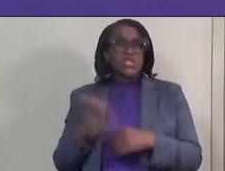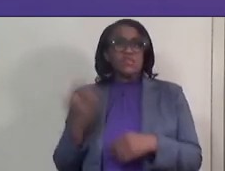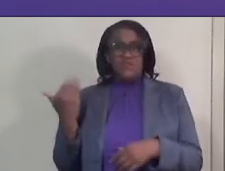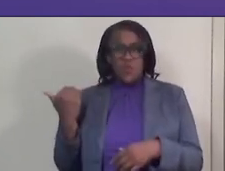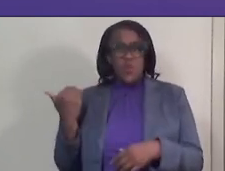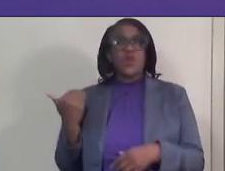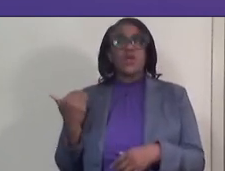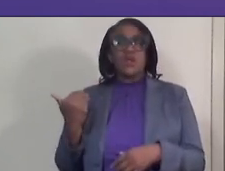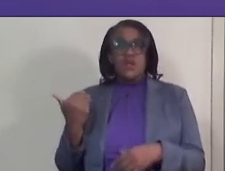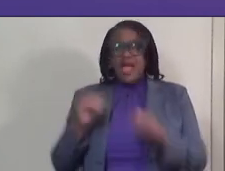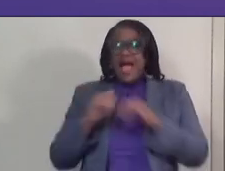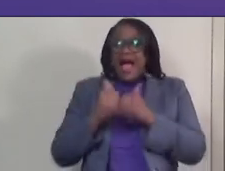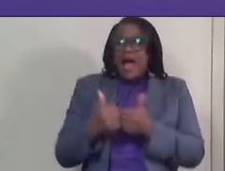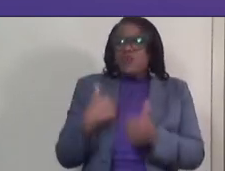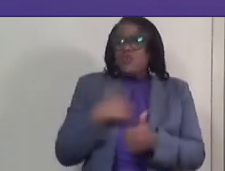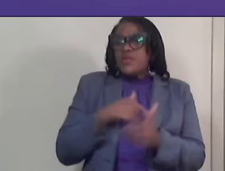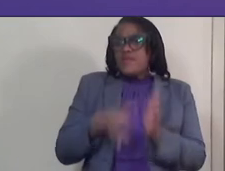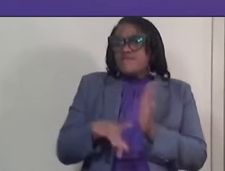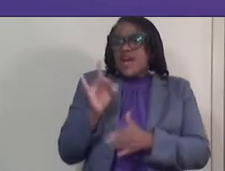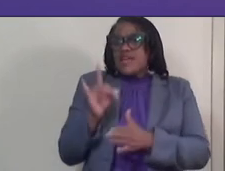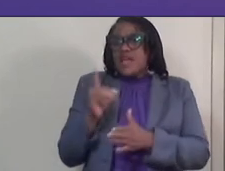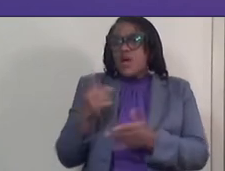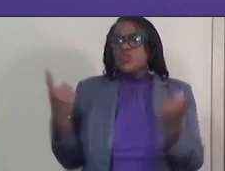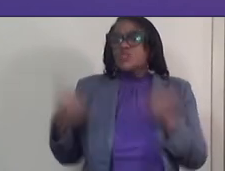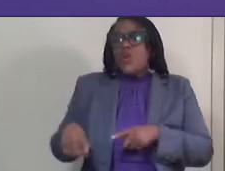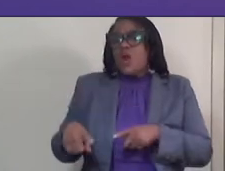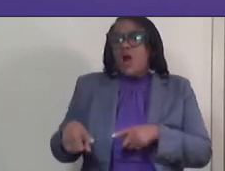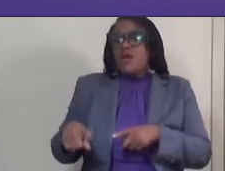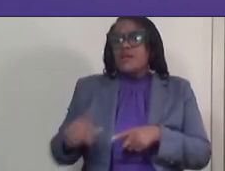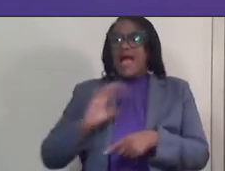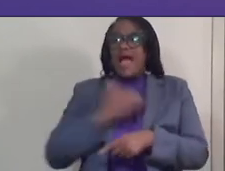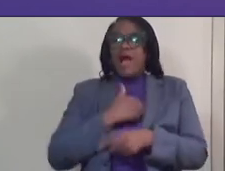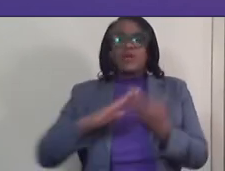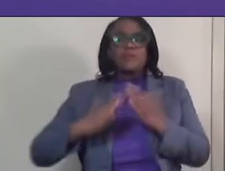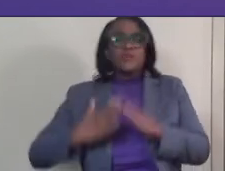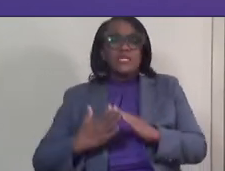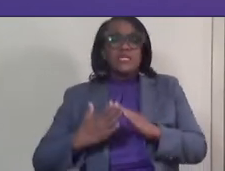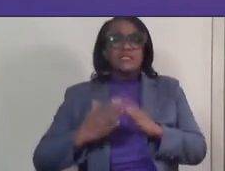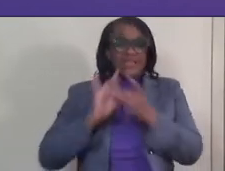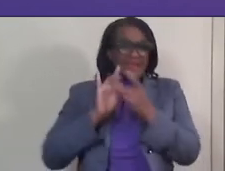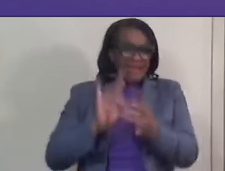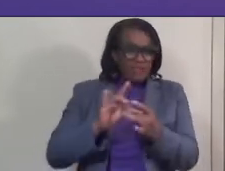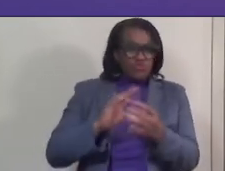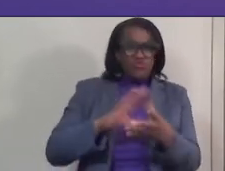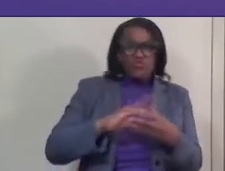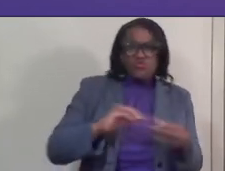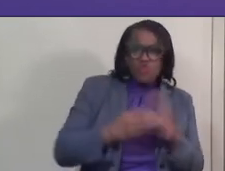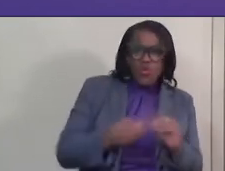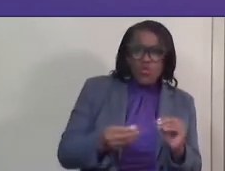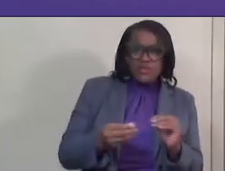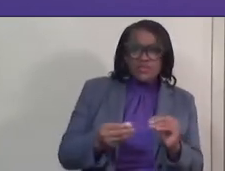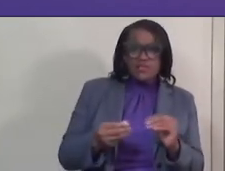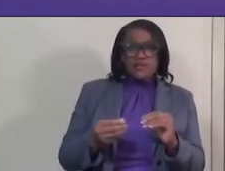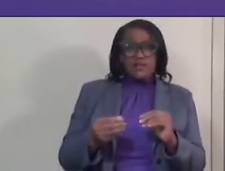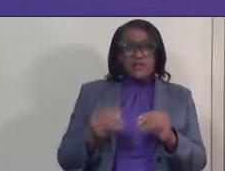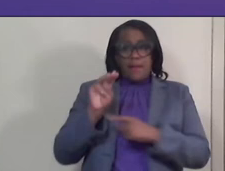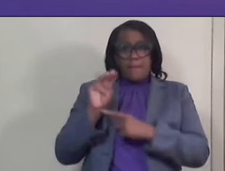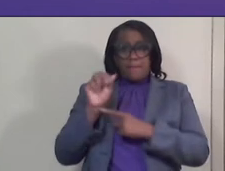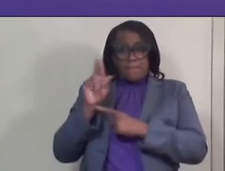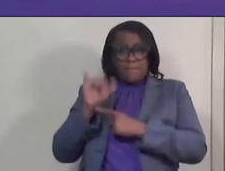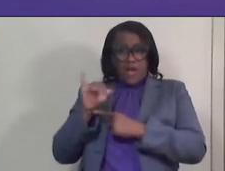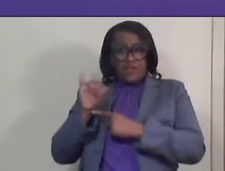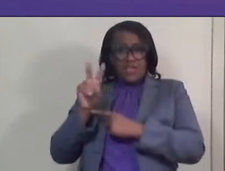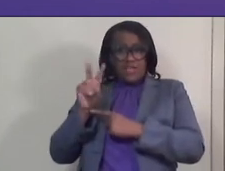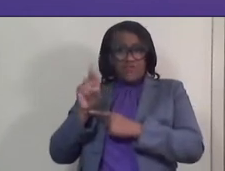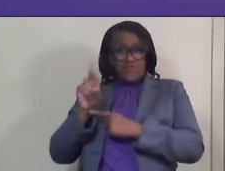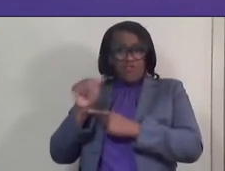around how do we find out what's going on in our communities and how are we connecting to those stories by our dear friend Madhu Bora, who is a dancer